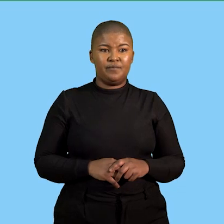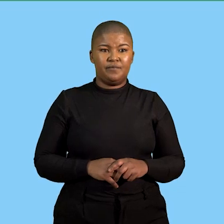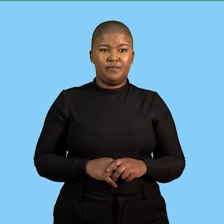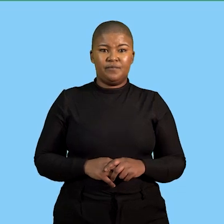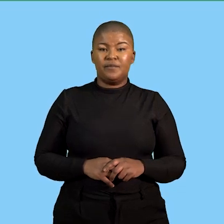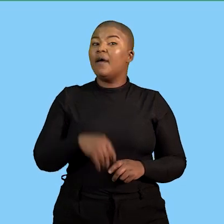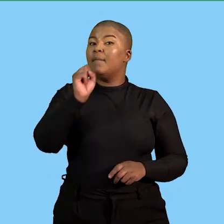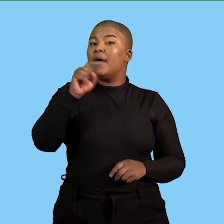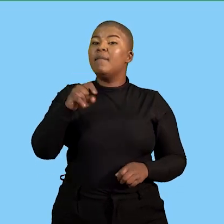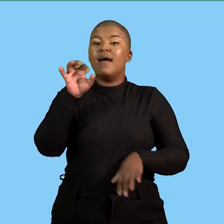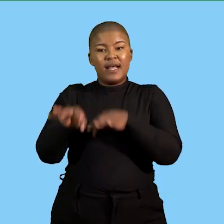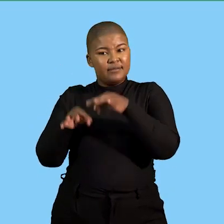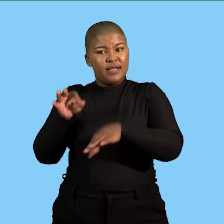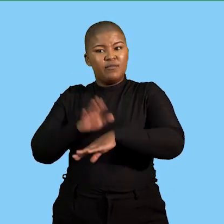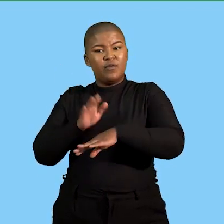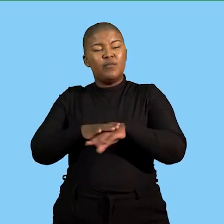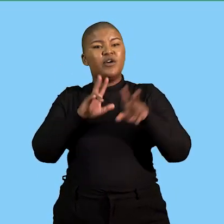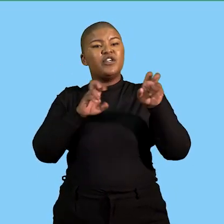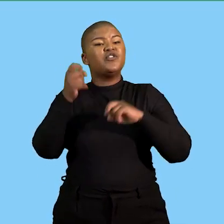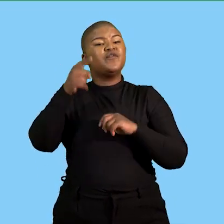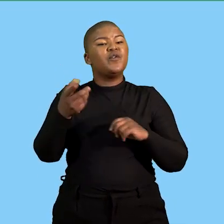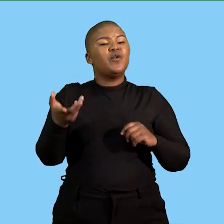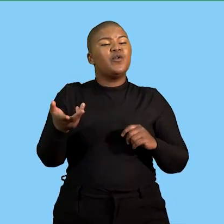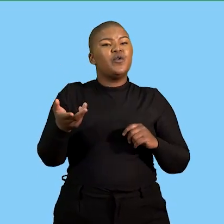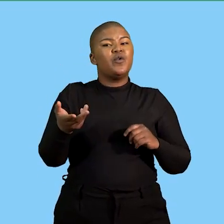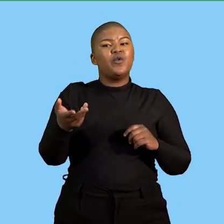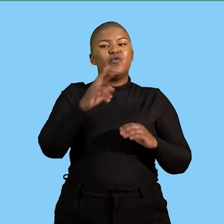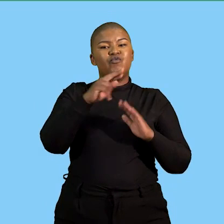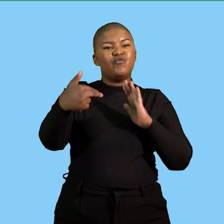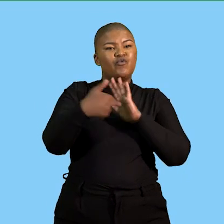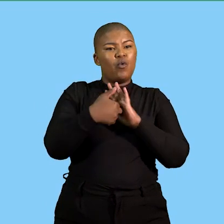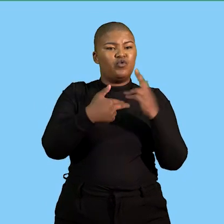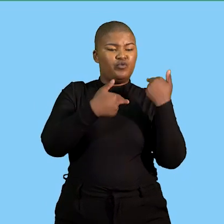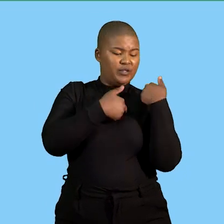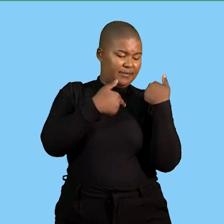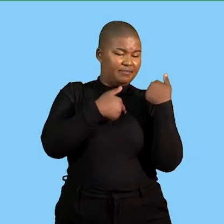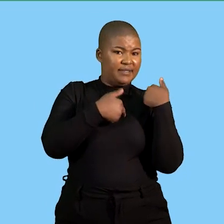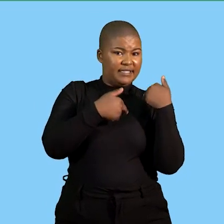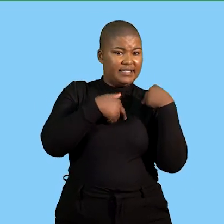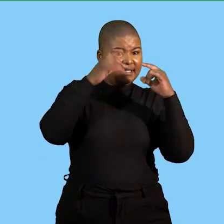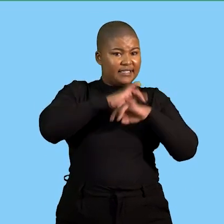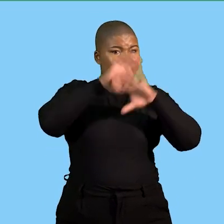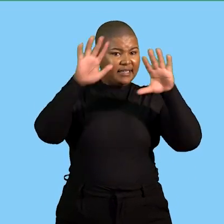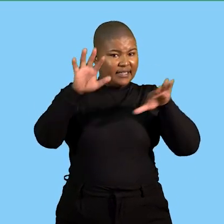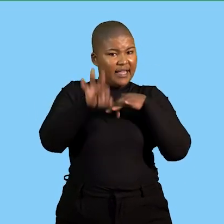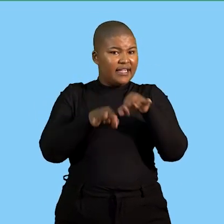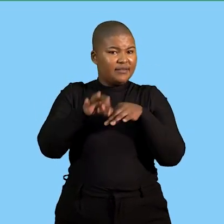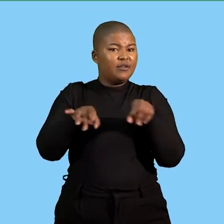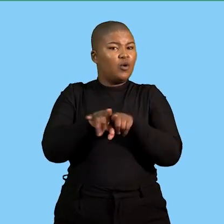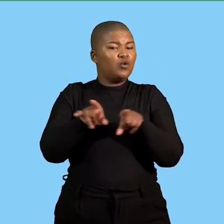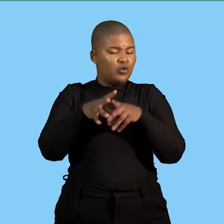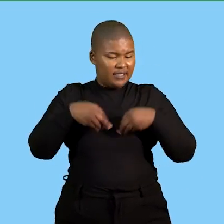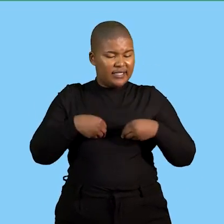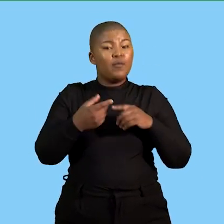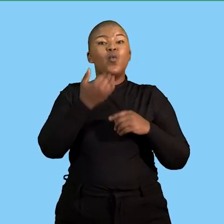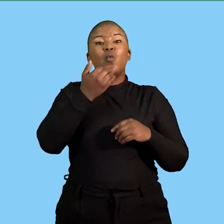this further addresses the issue such as roles and responsibilities are clearly defined and accepted